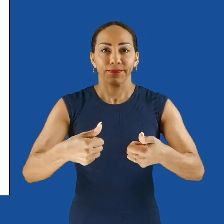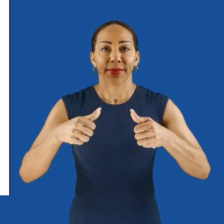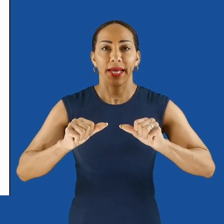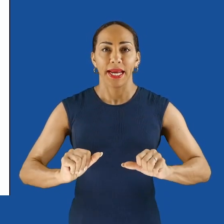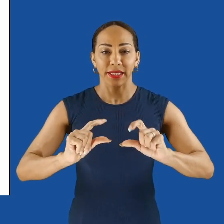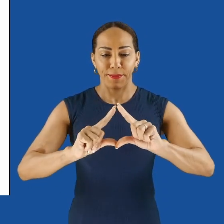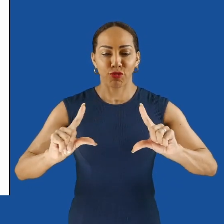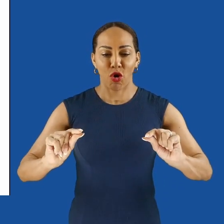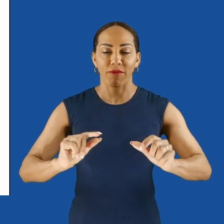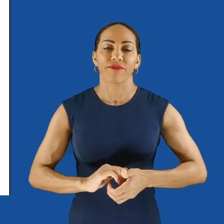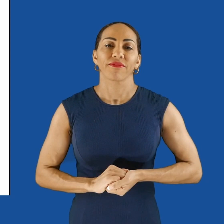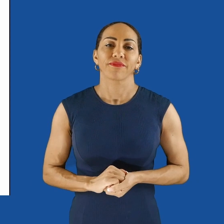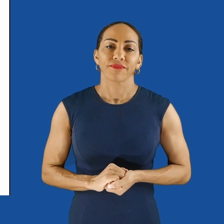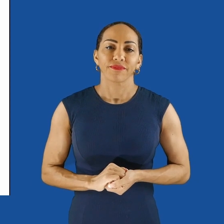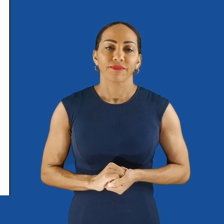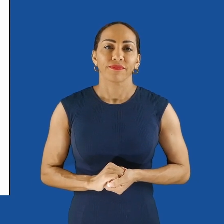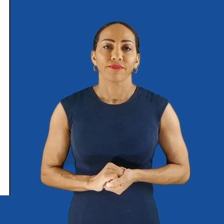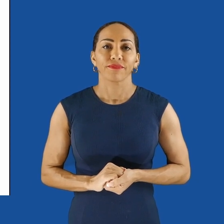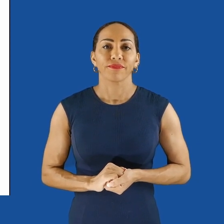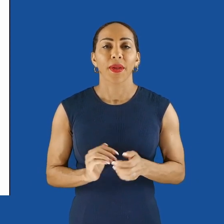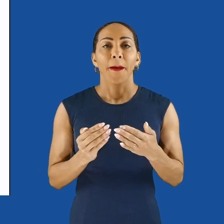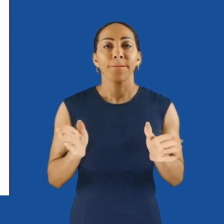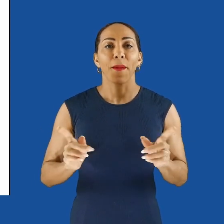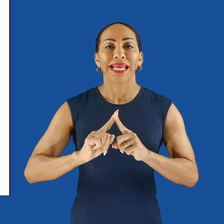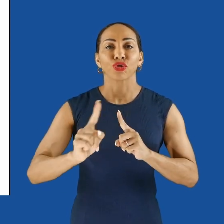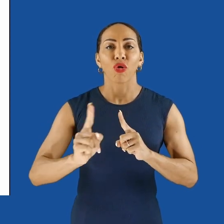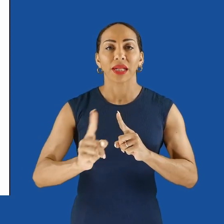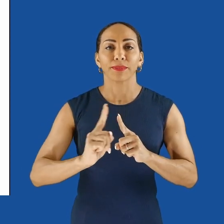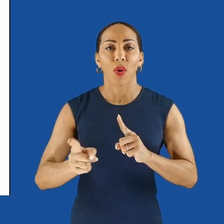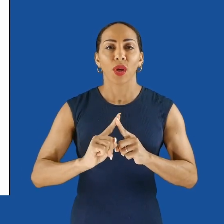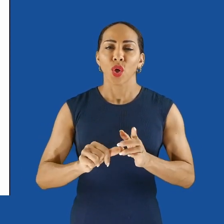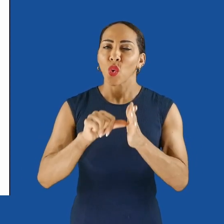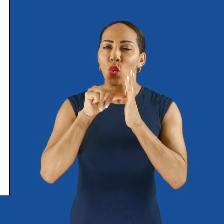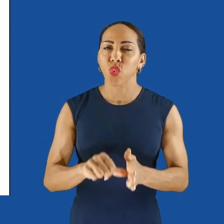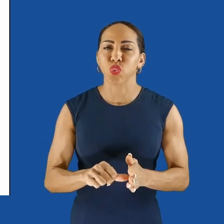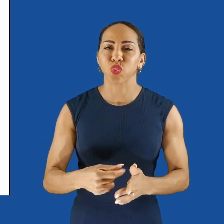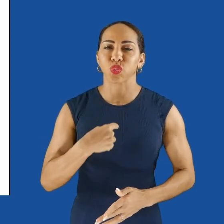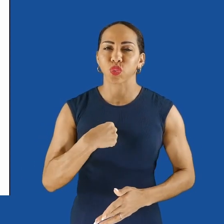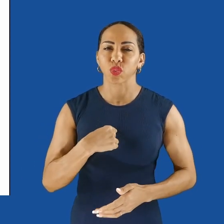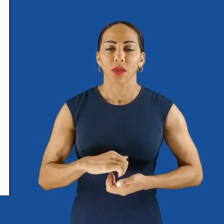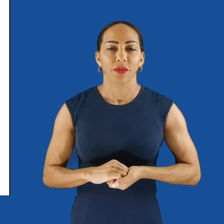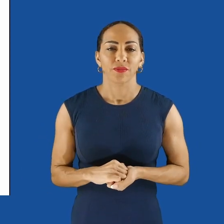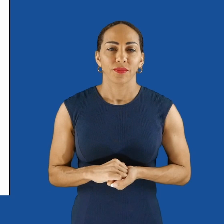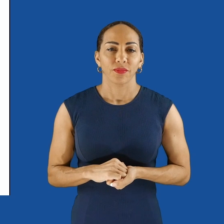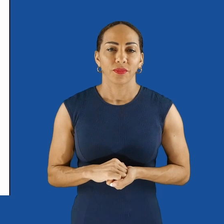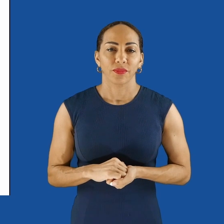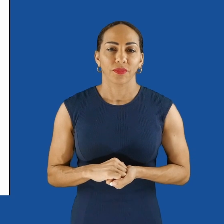Next paragraph, I'm going to write, public transport is really difficult for me